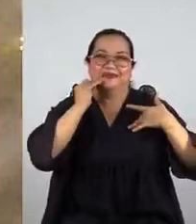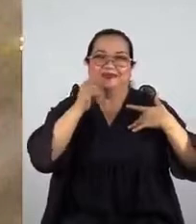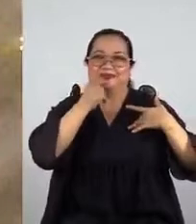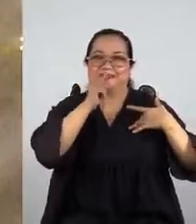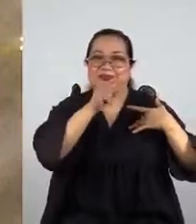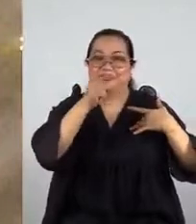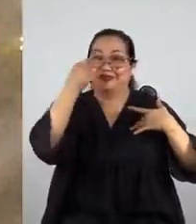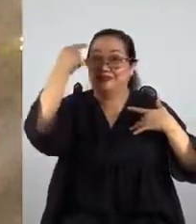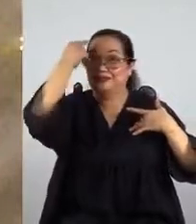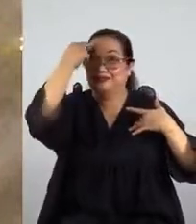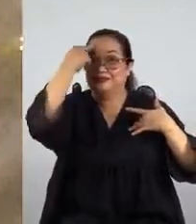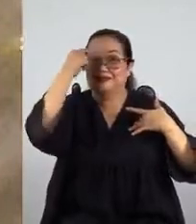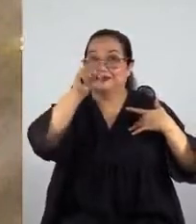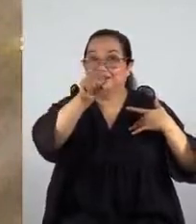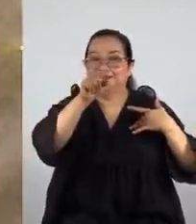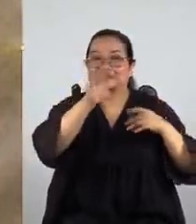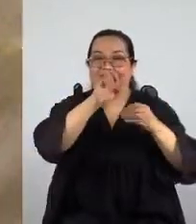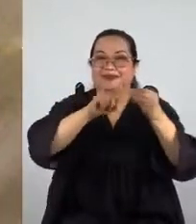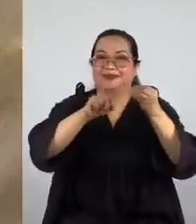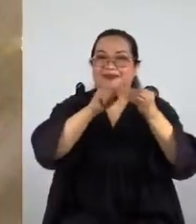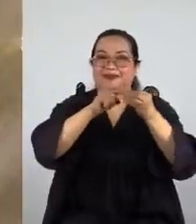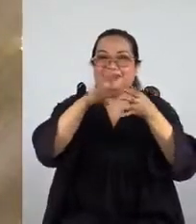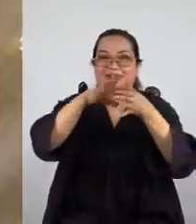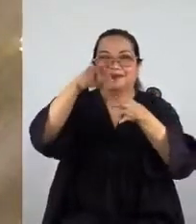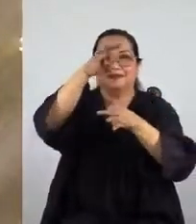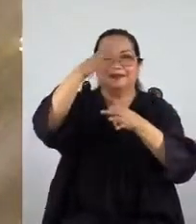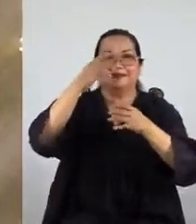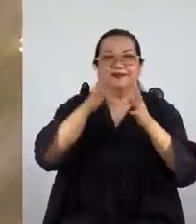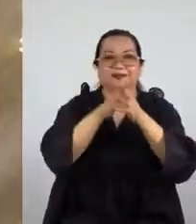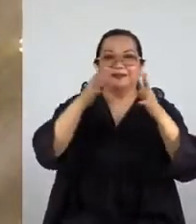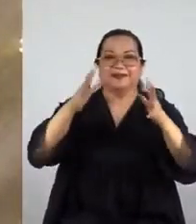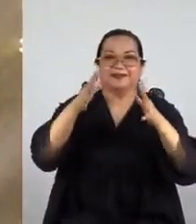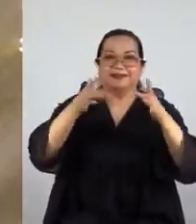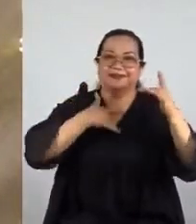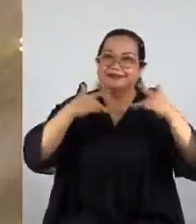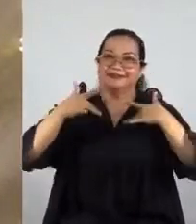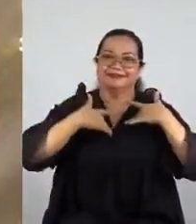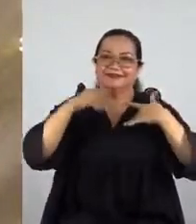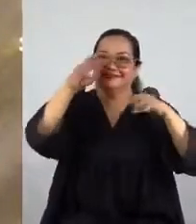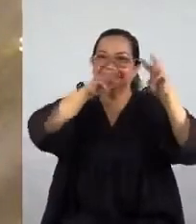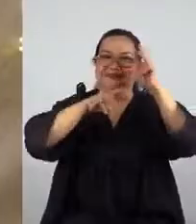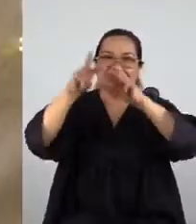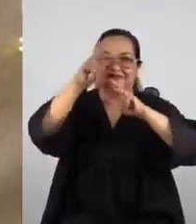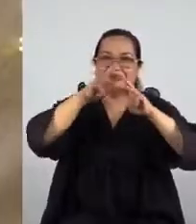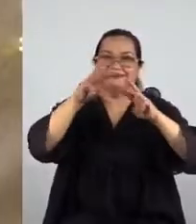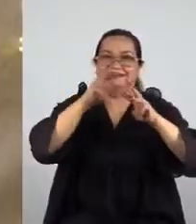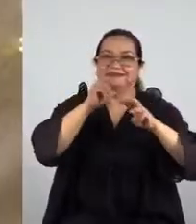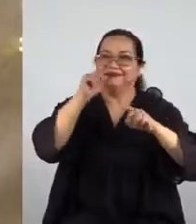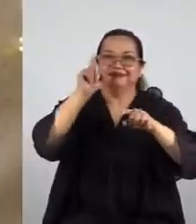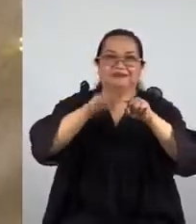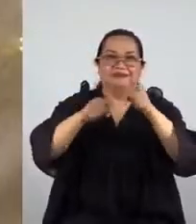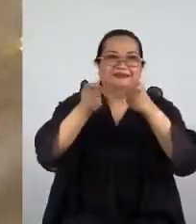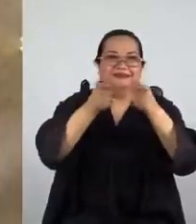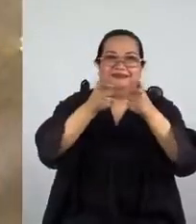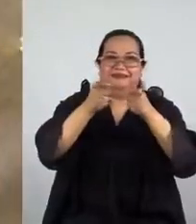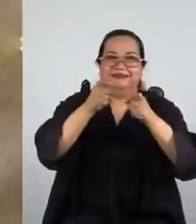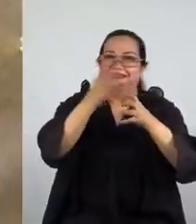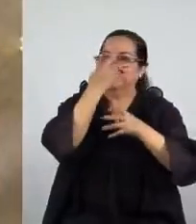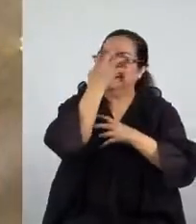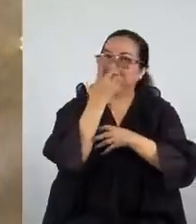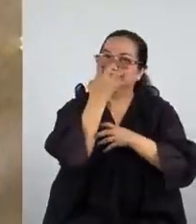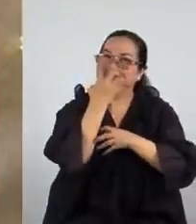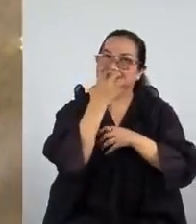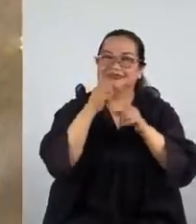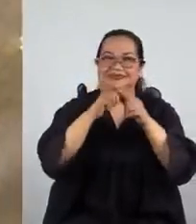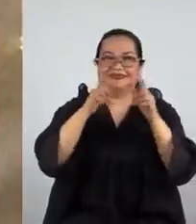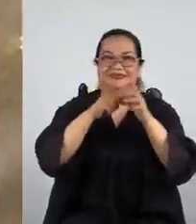Impure thoughts, a critical spirit, excessive anxiety and worry, uncontrolled anger,